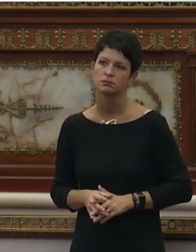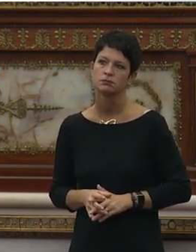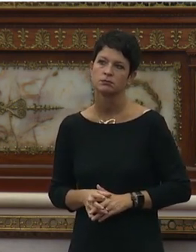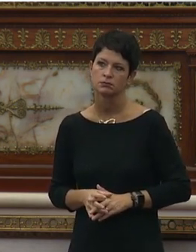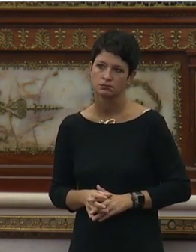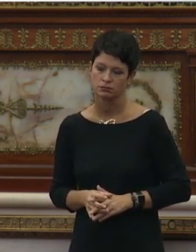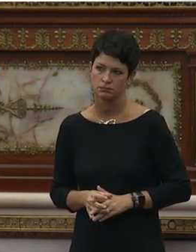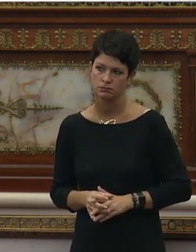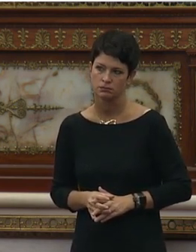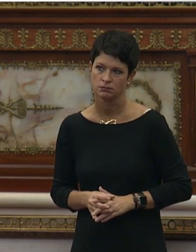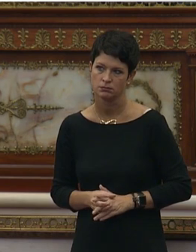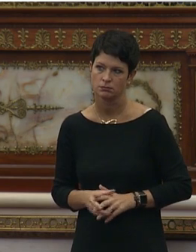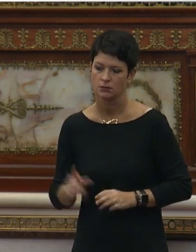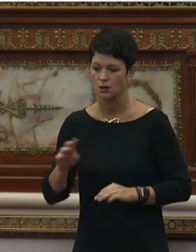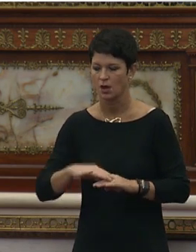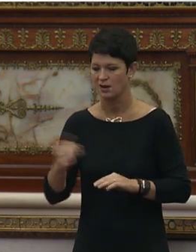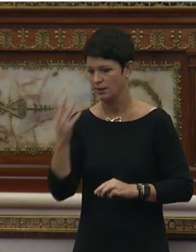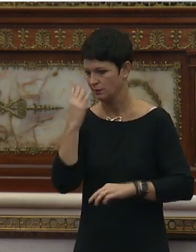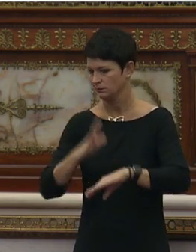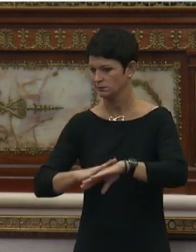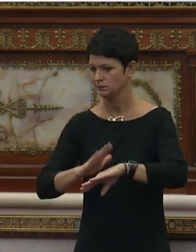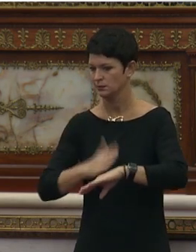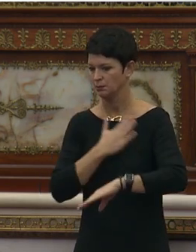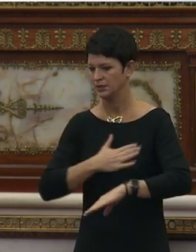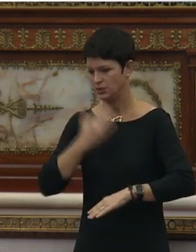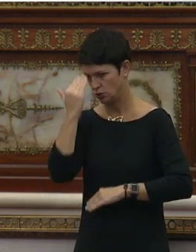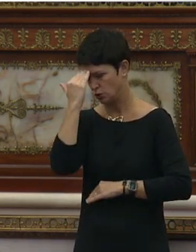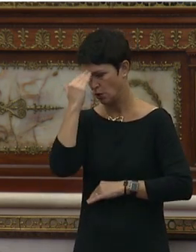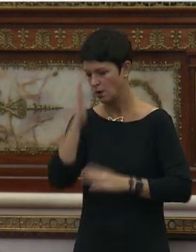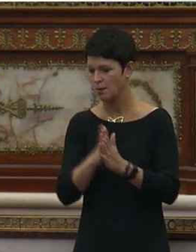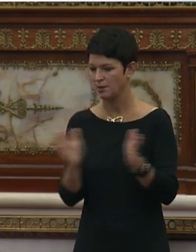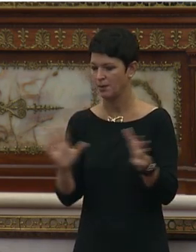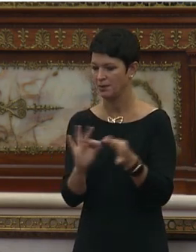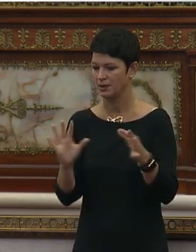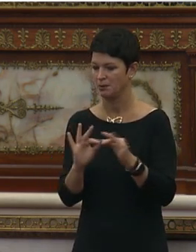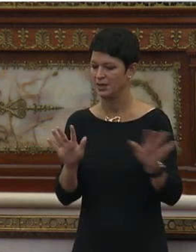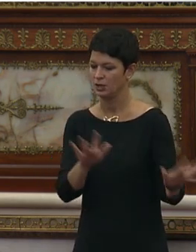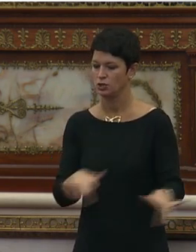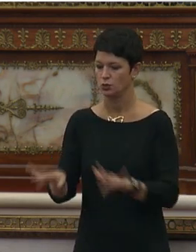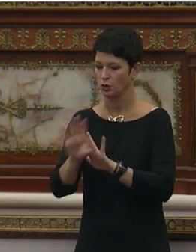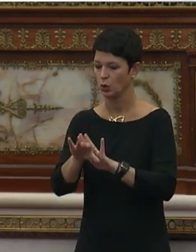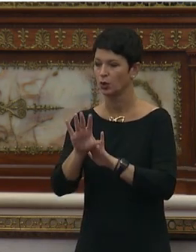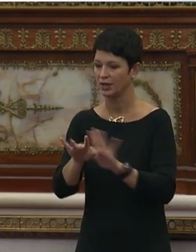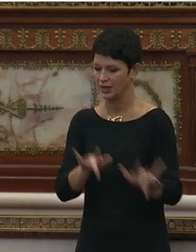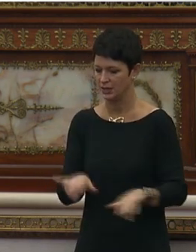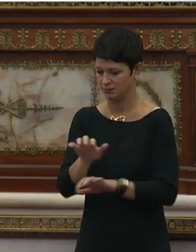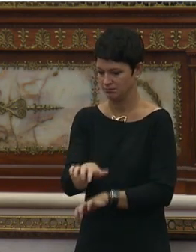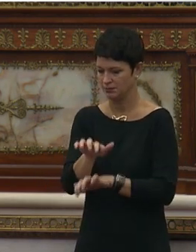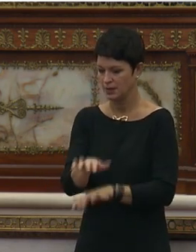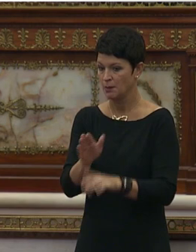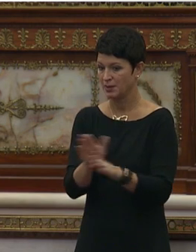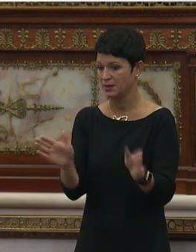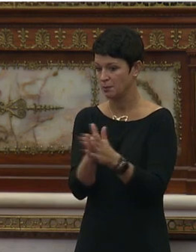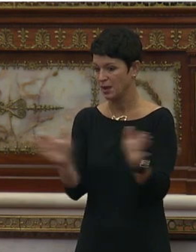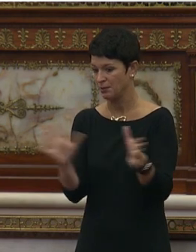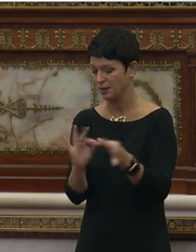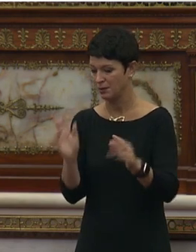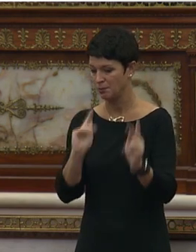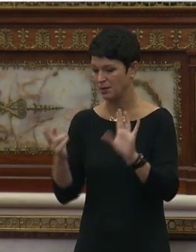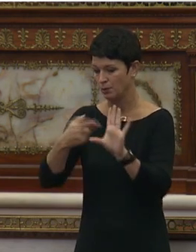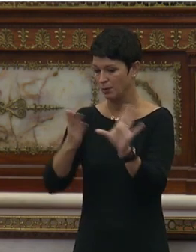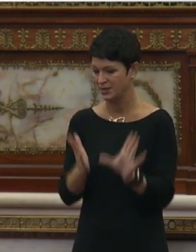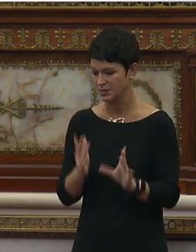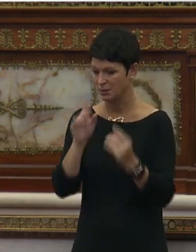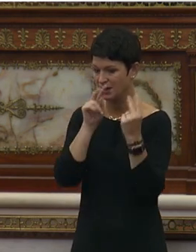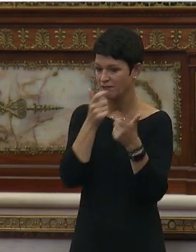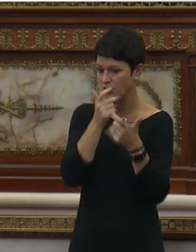So one other note, I just want you all to please be aware that the public meeting is being recorded. And because the meeting is public, participants and viewers